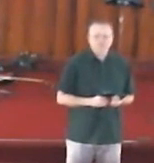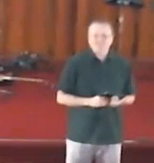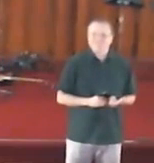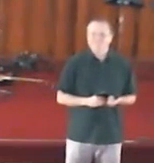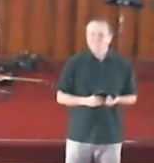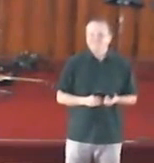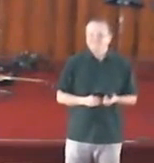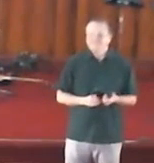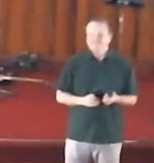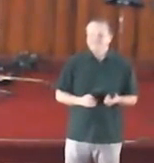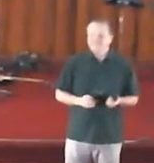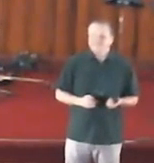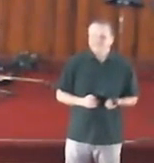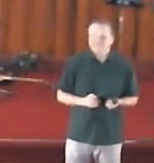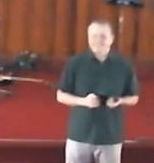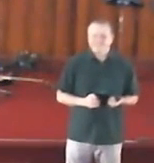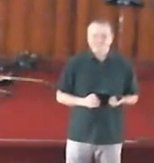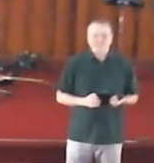Amor. Love.